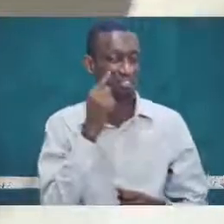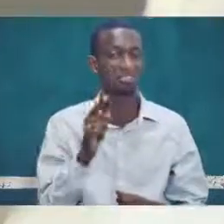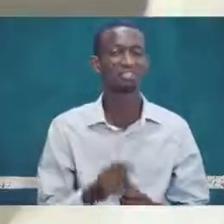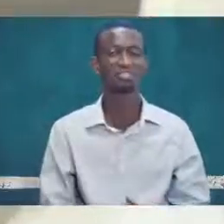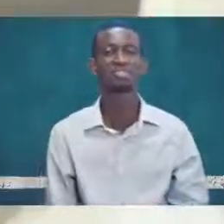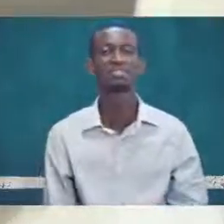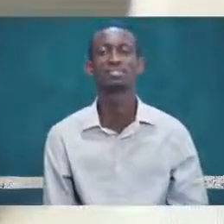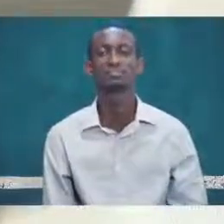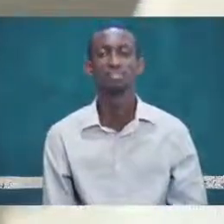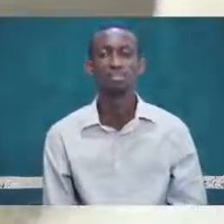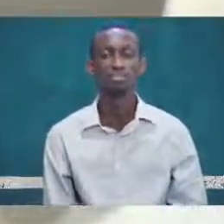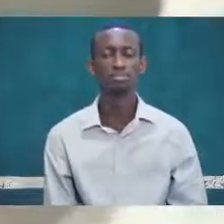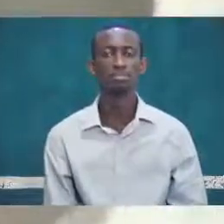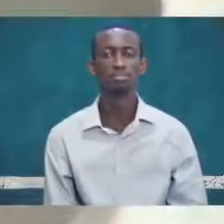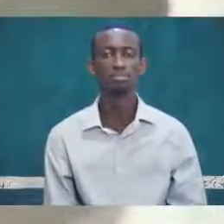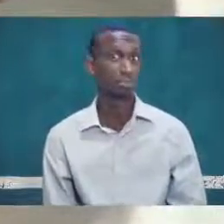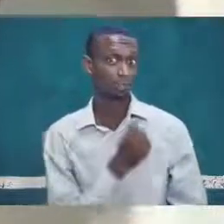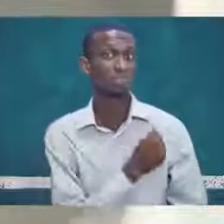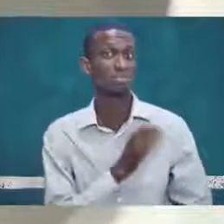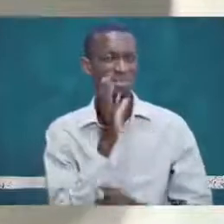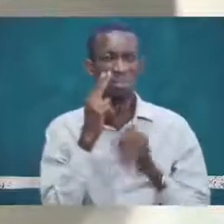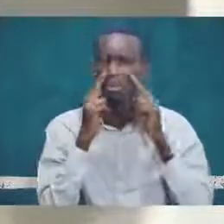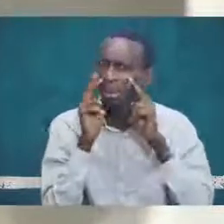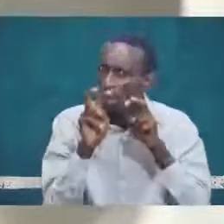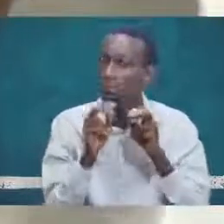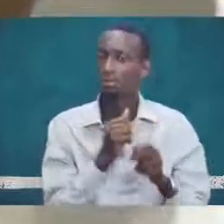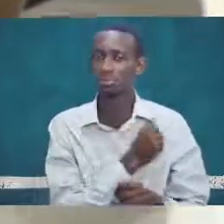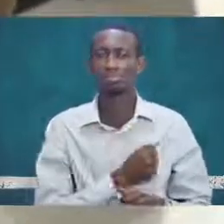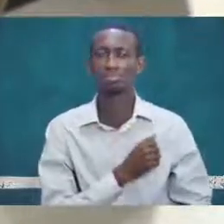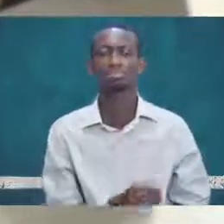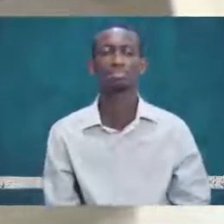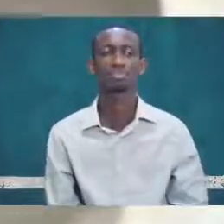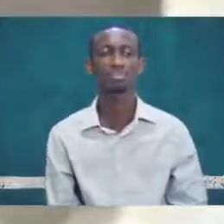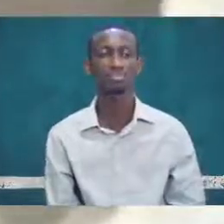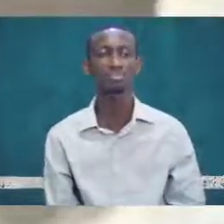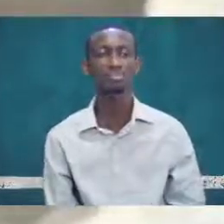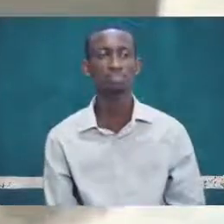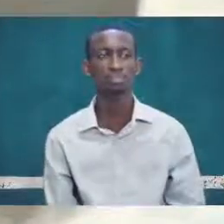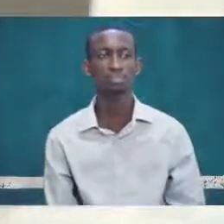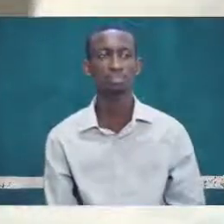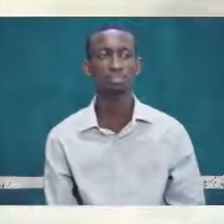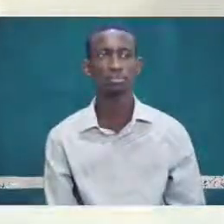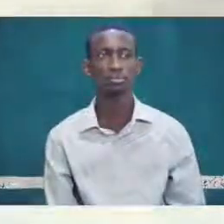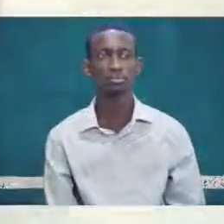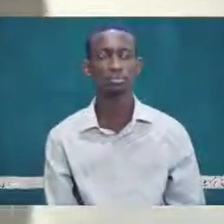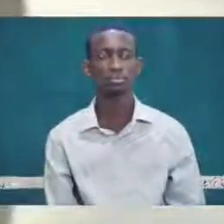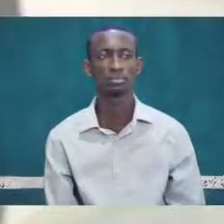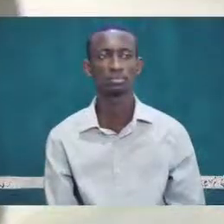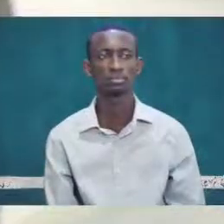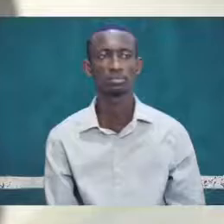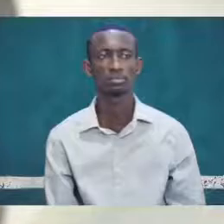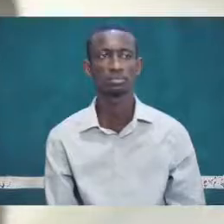the experiment. Patience is very important, I repeat. So probably